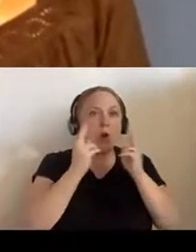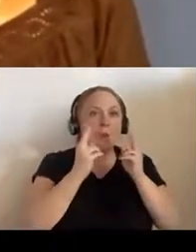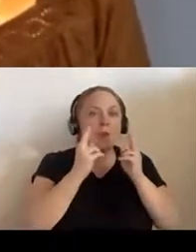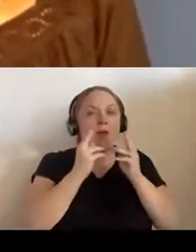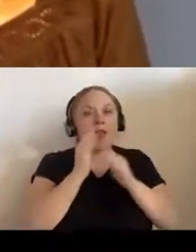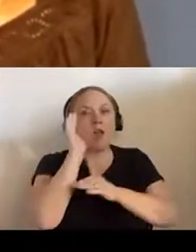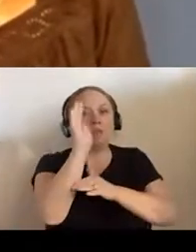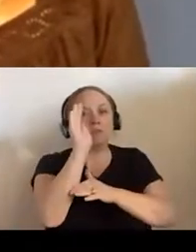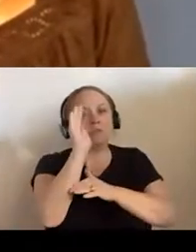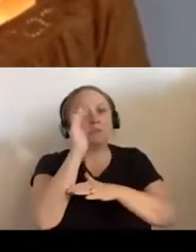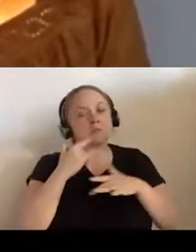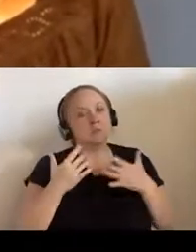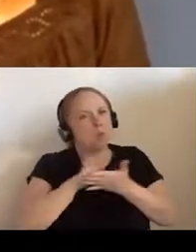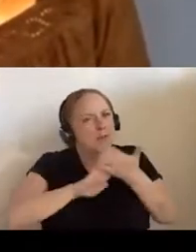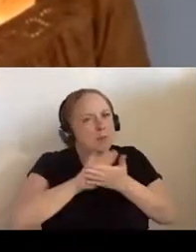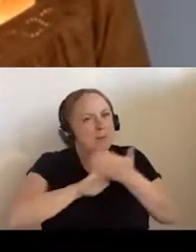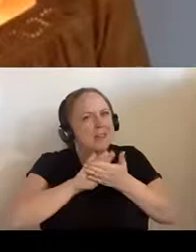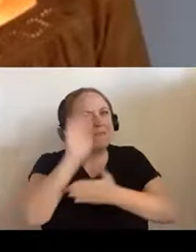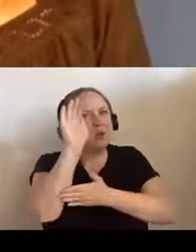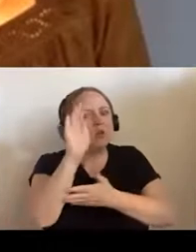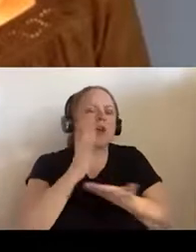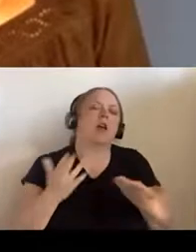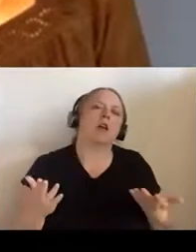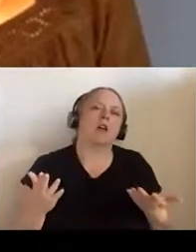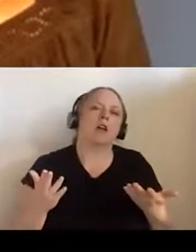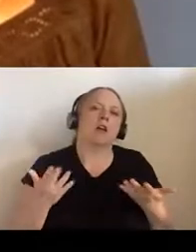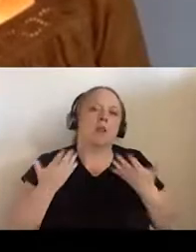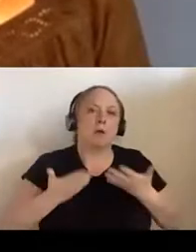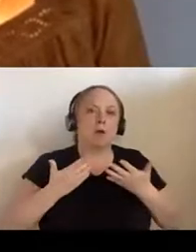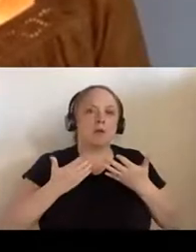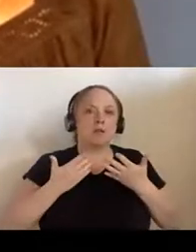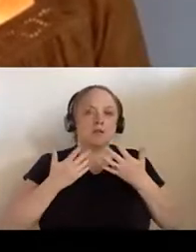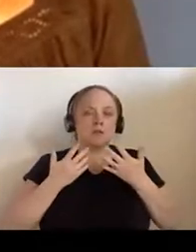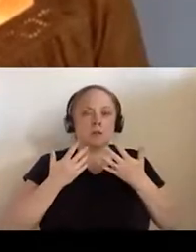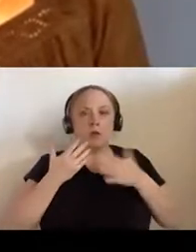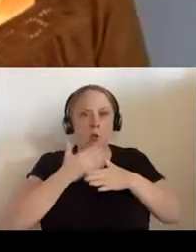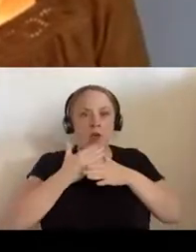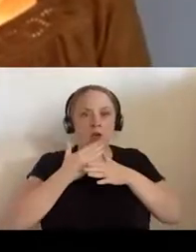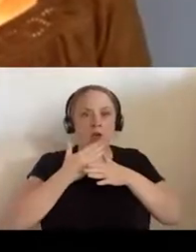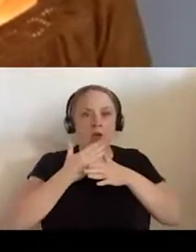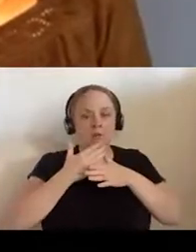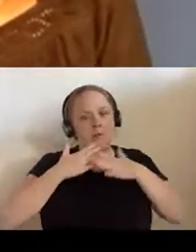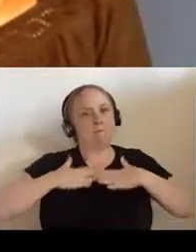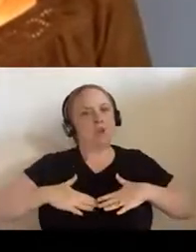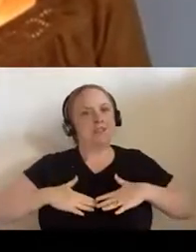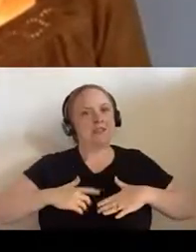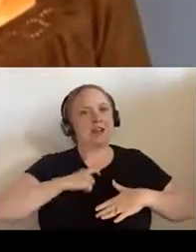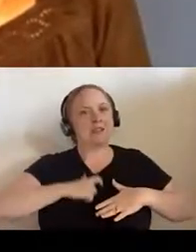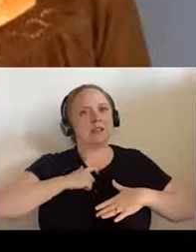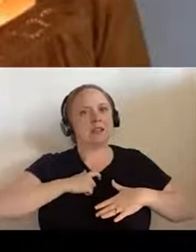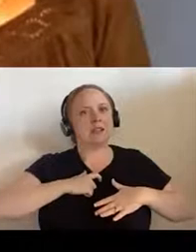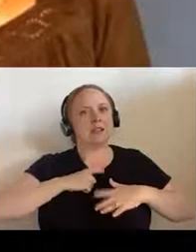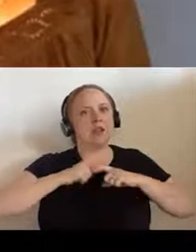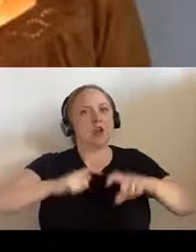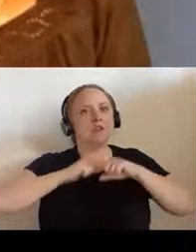future. Susan's current work in progress explores bodies and identities in constant motion, crossing borders, heading